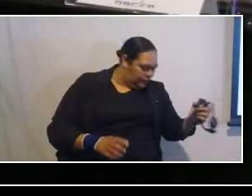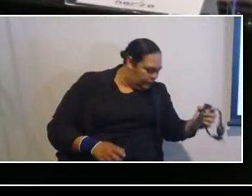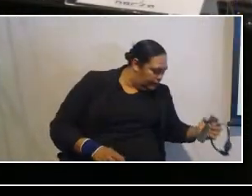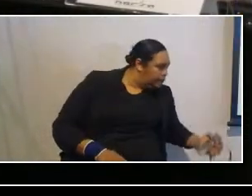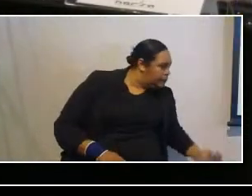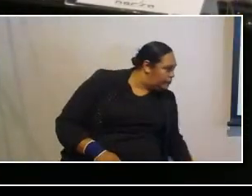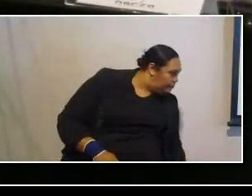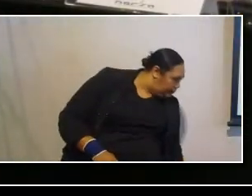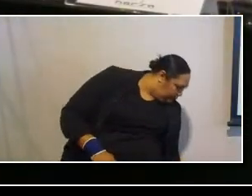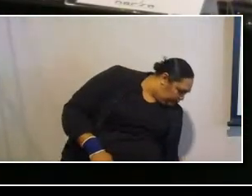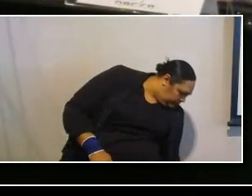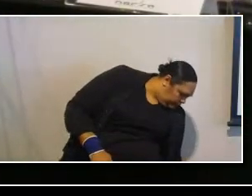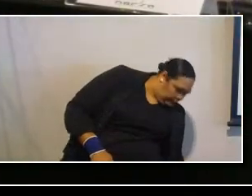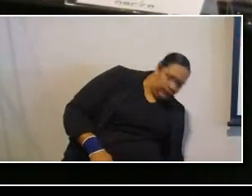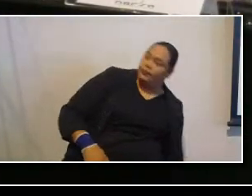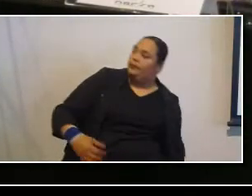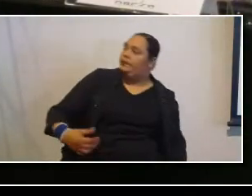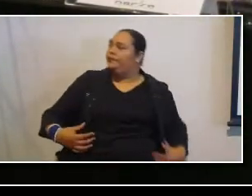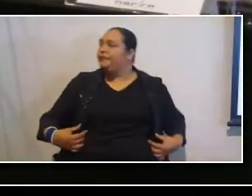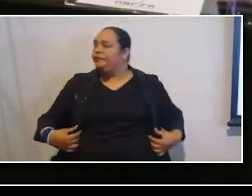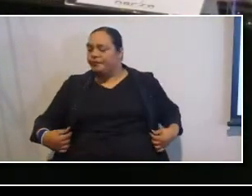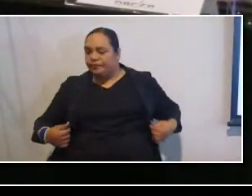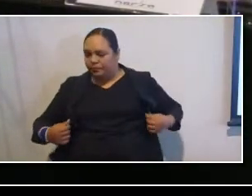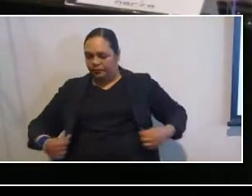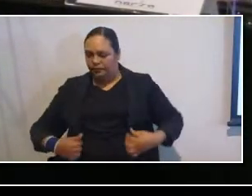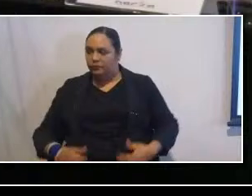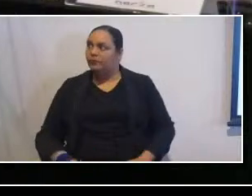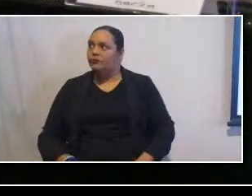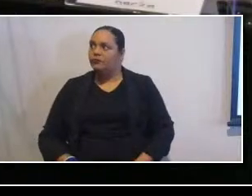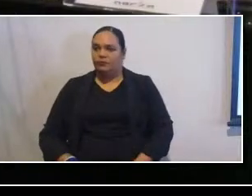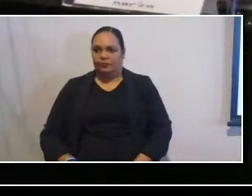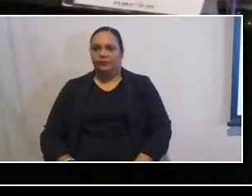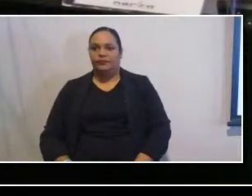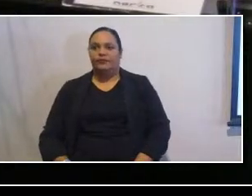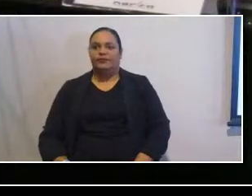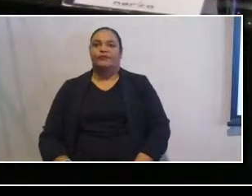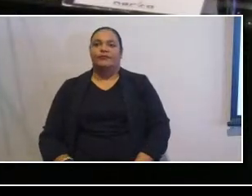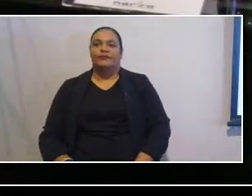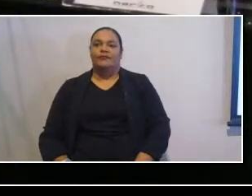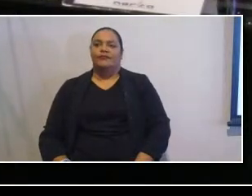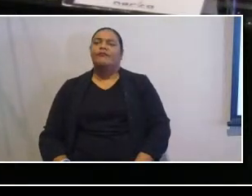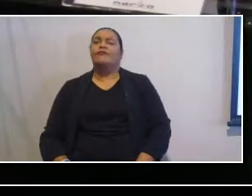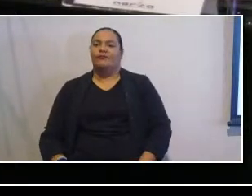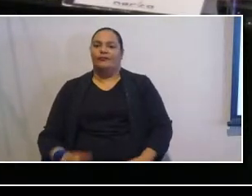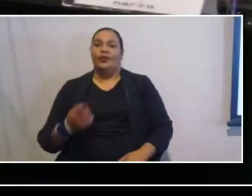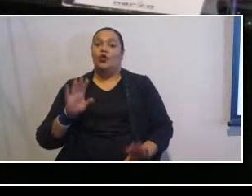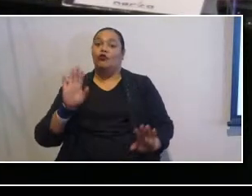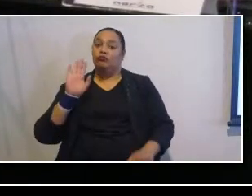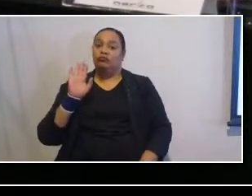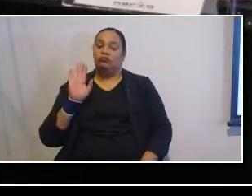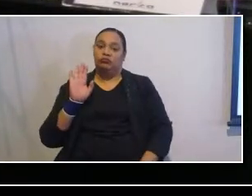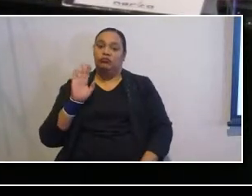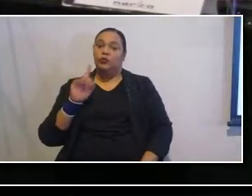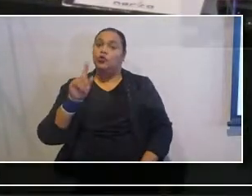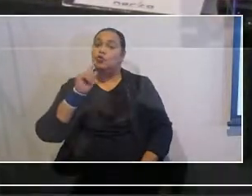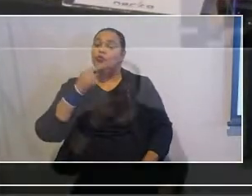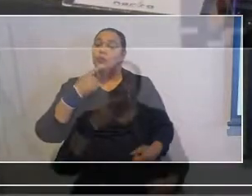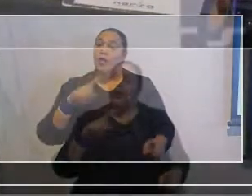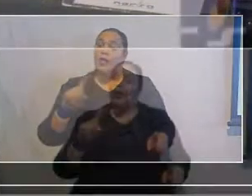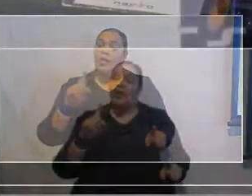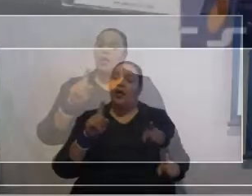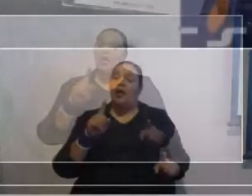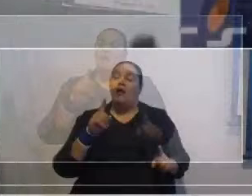If you can please adjust the mic. All right, thank you very much. May you please raise your right hand? Do you solemnly declare